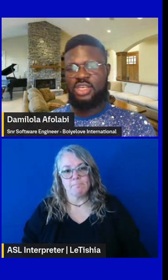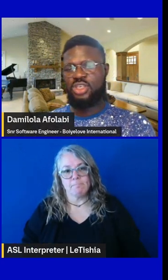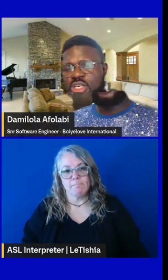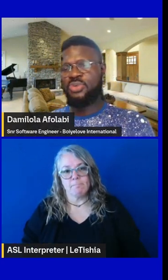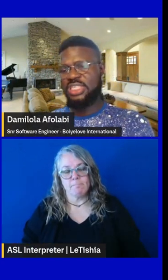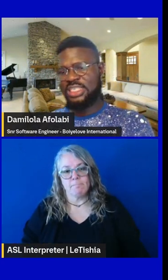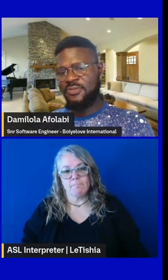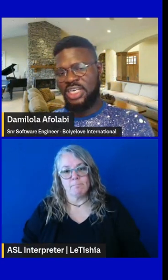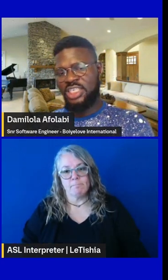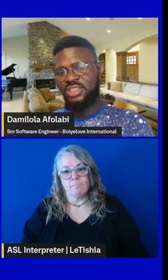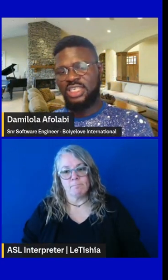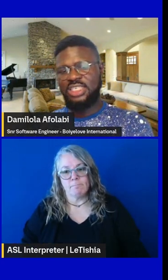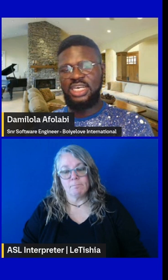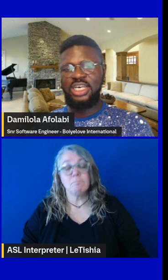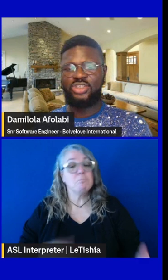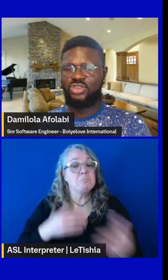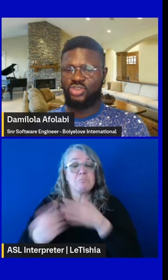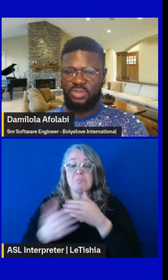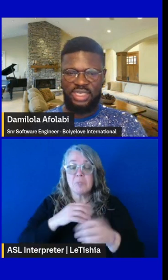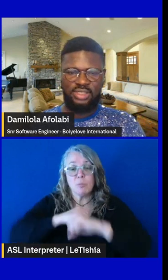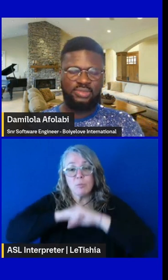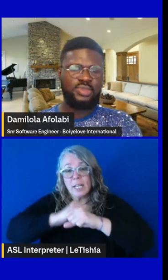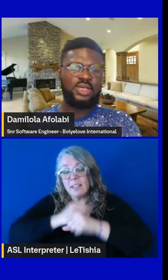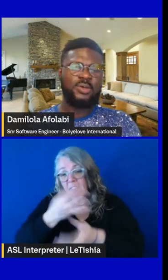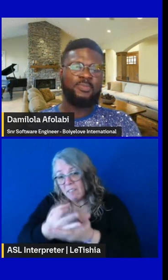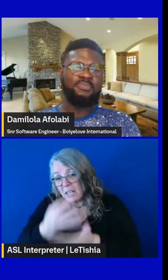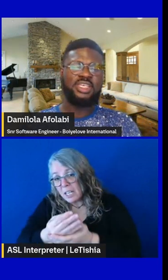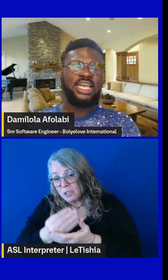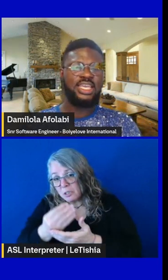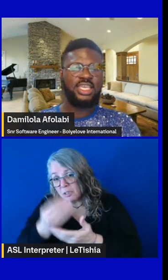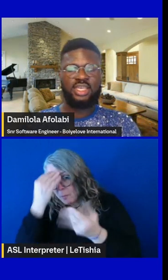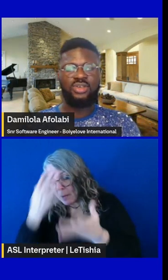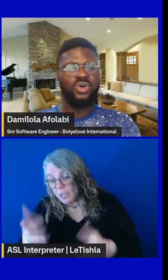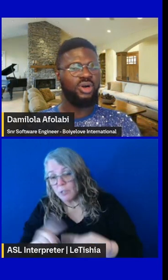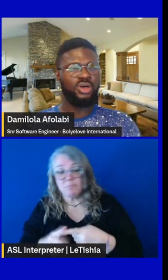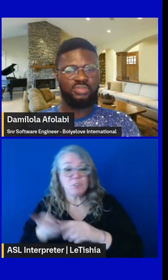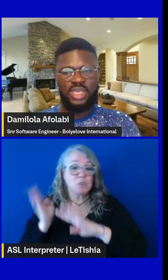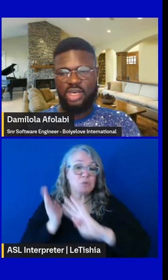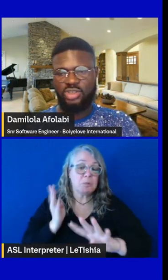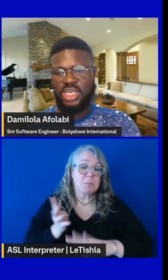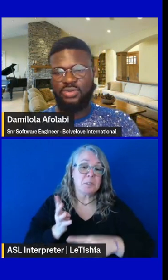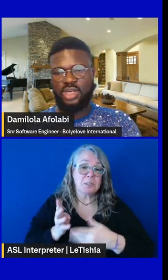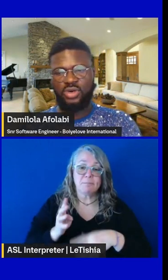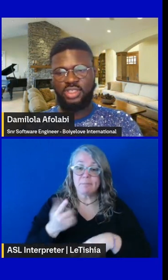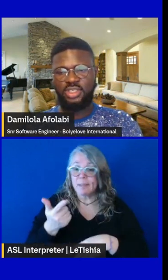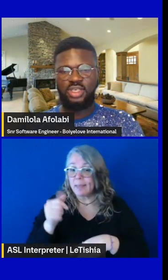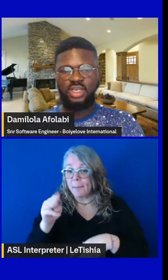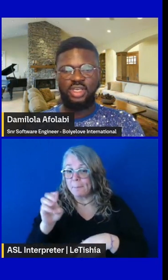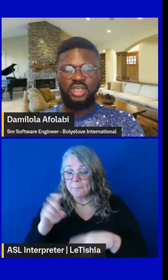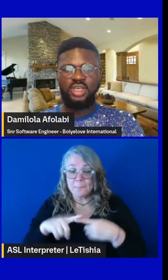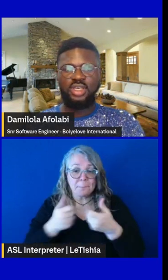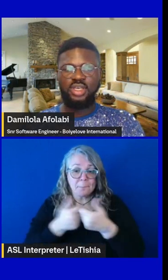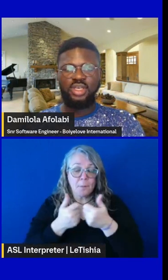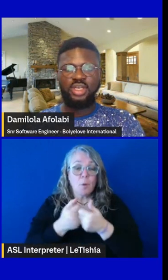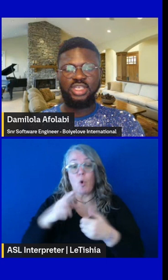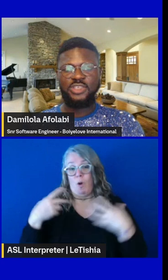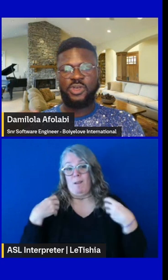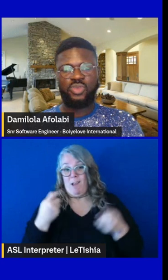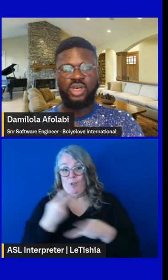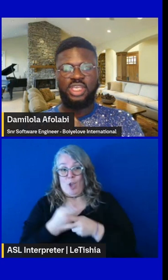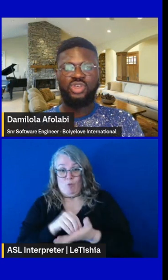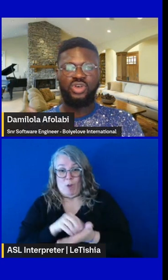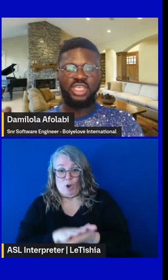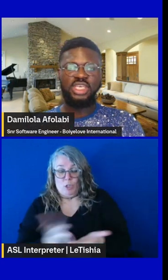So whether you're protecting financial data, streaming media again, or healthcare records,